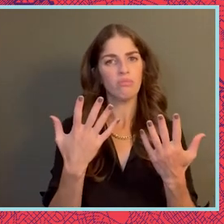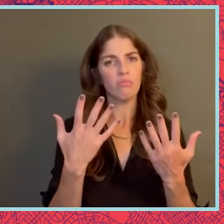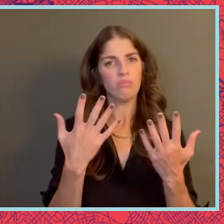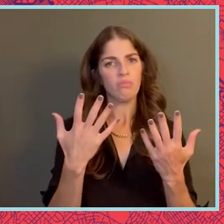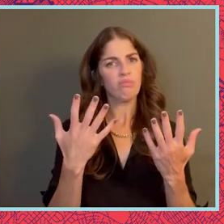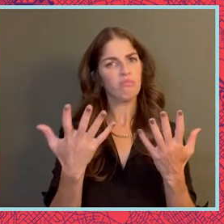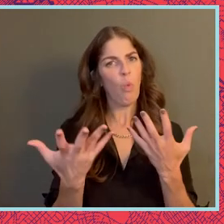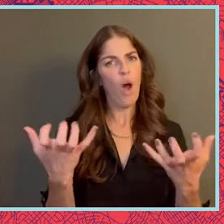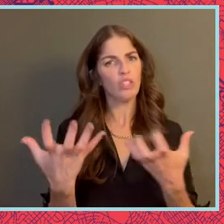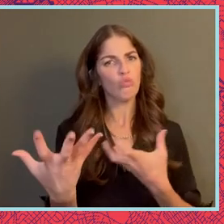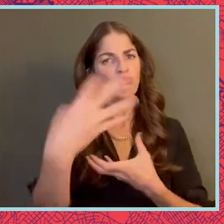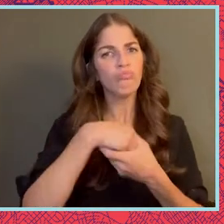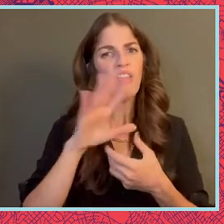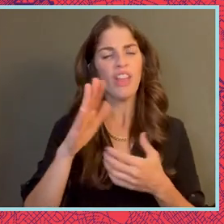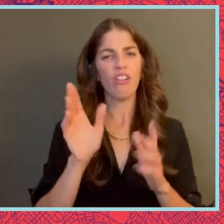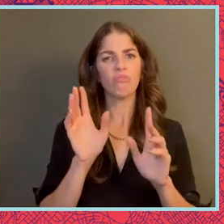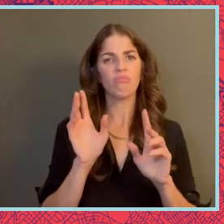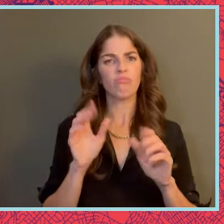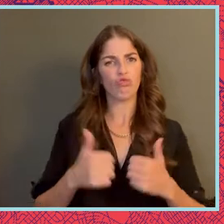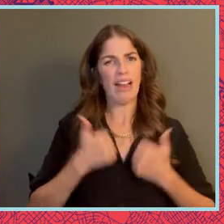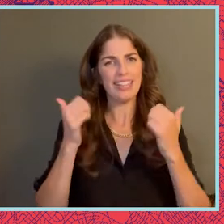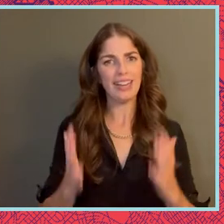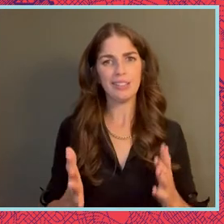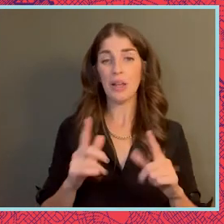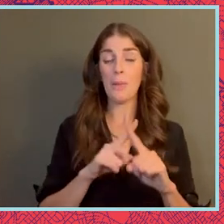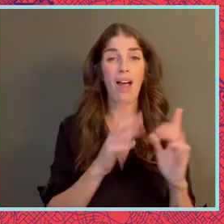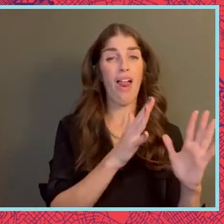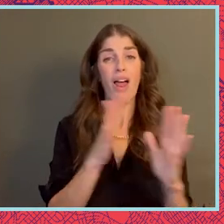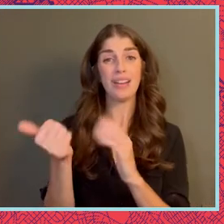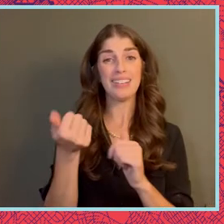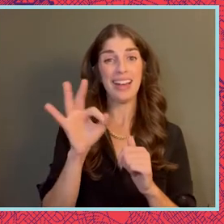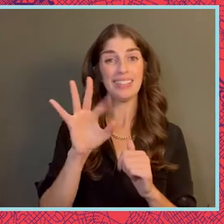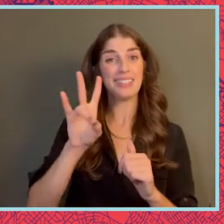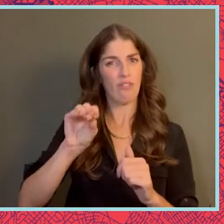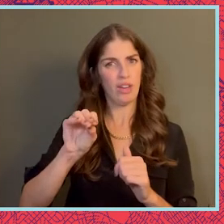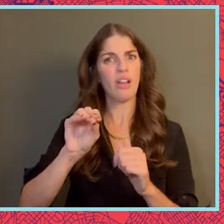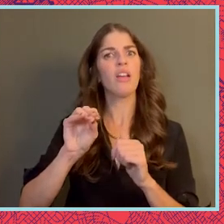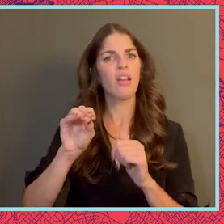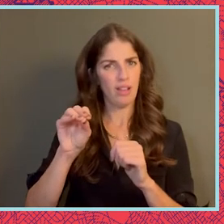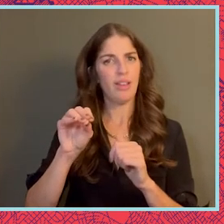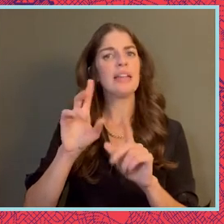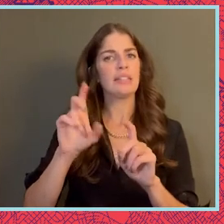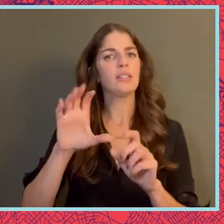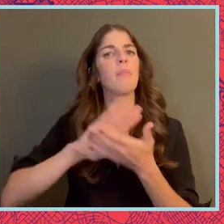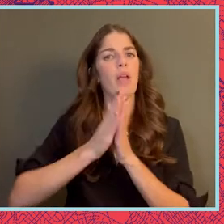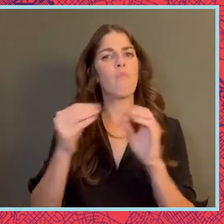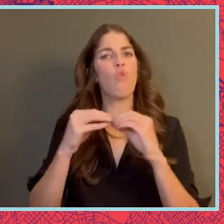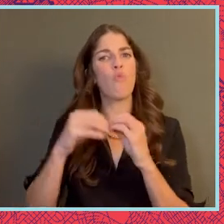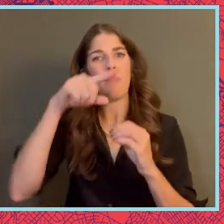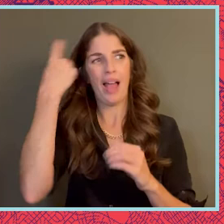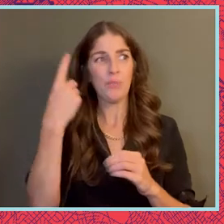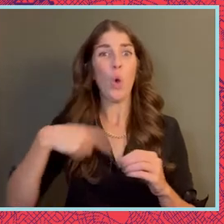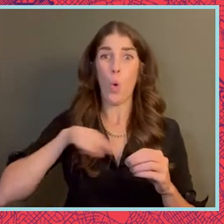to enfranchise its residents. But as you've seen over the years, enfranchisement stopped at 1970 when D.C. was becoming more and more Black.